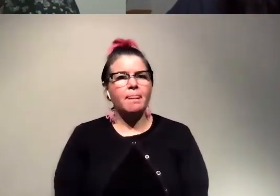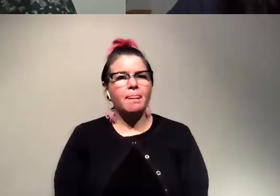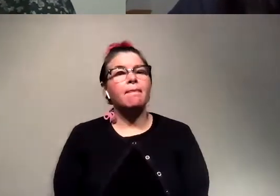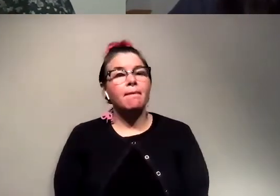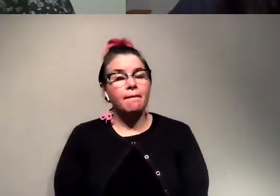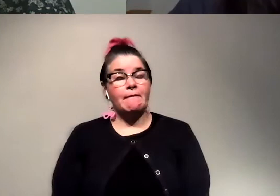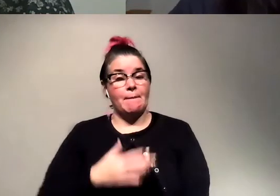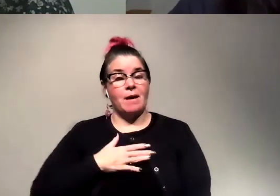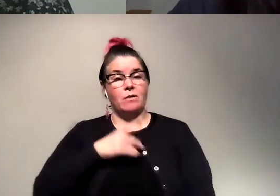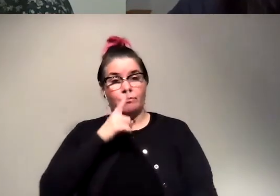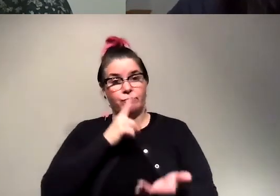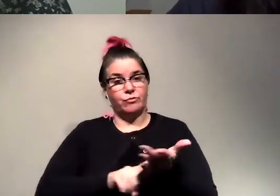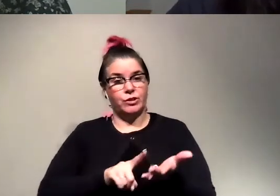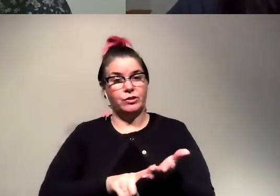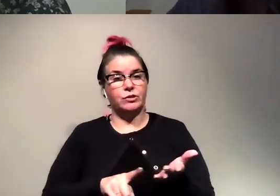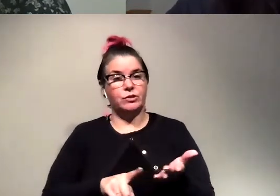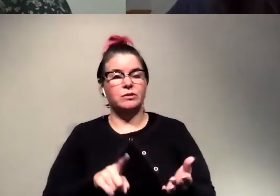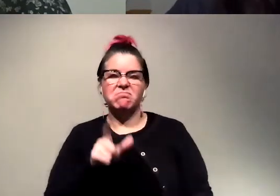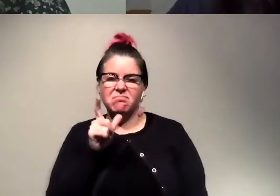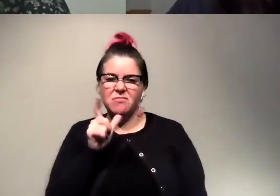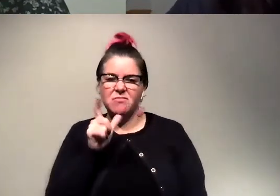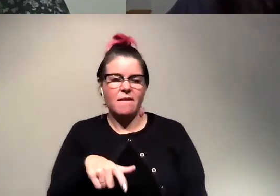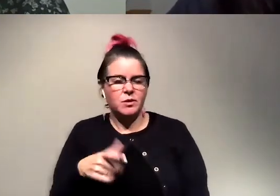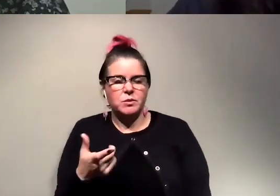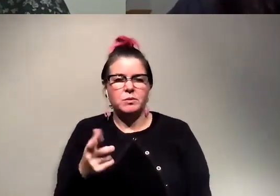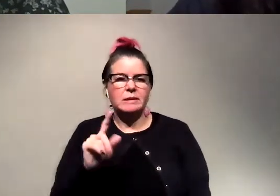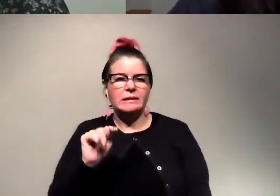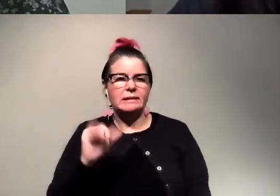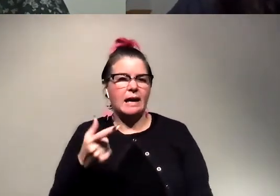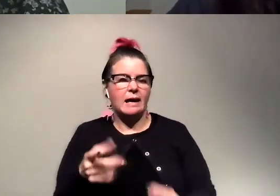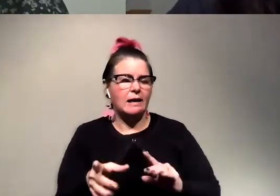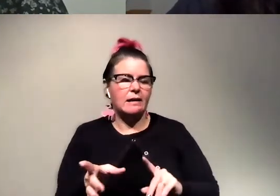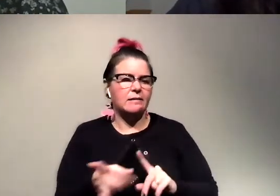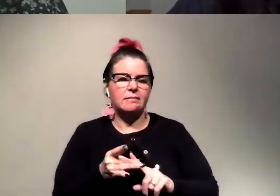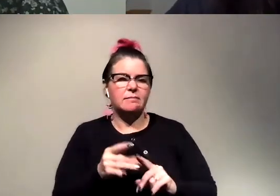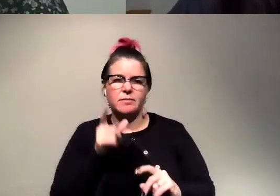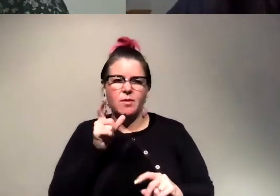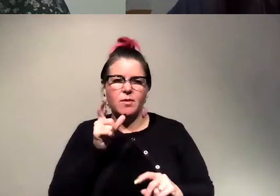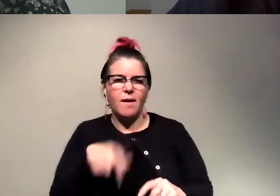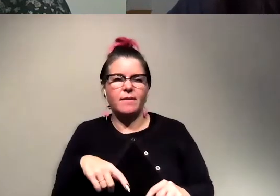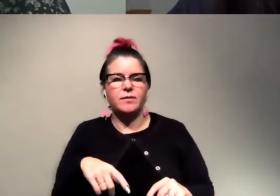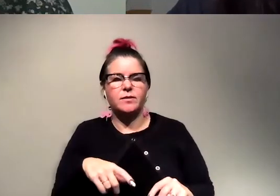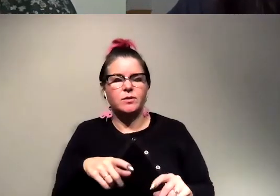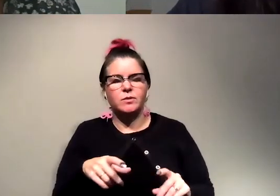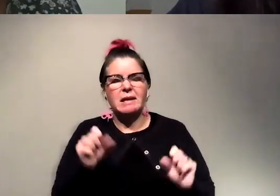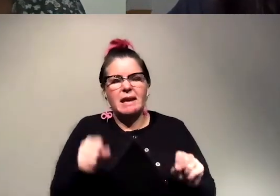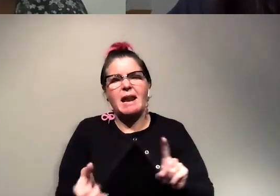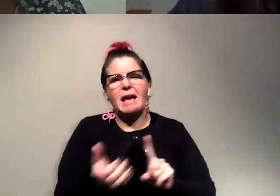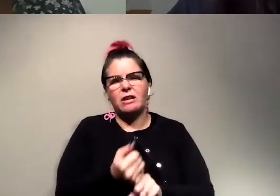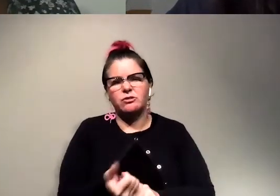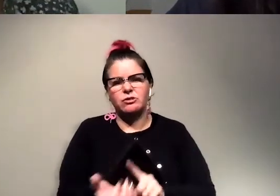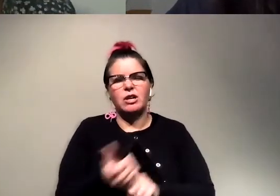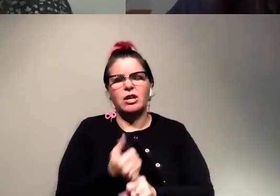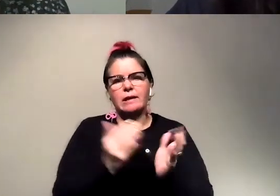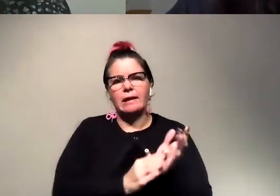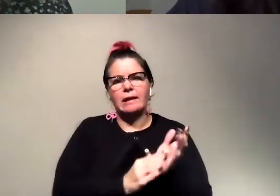my research, it was not necessary that I tag the anoles, so I don't catch the same one twice. I was just looking at what